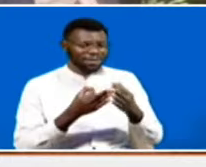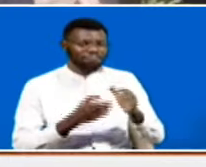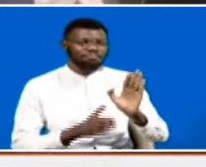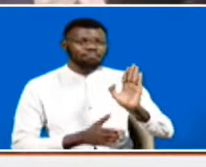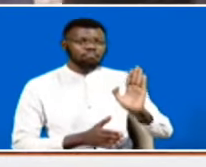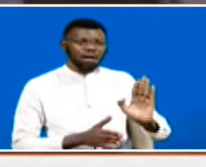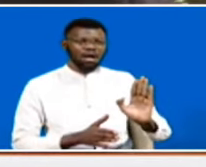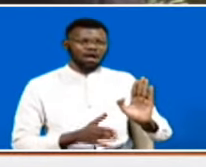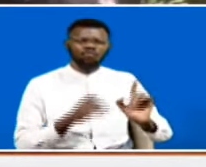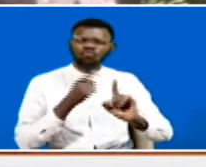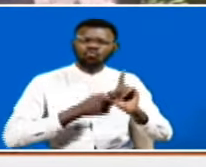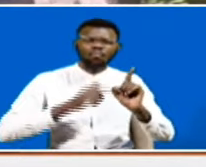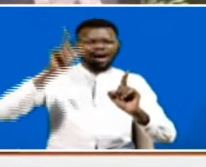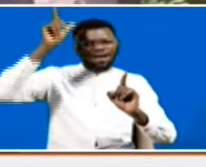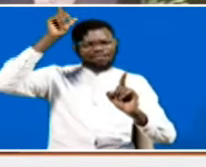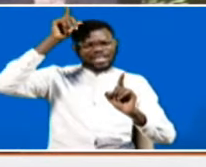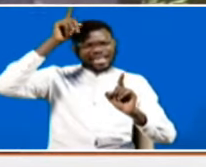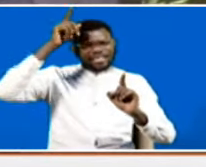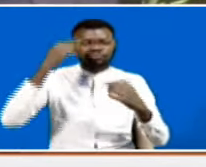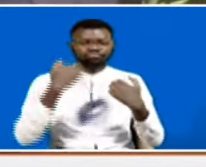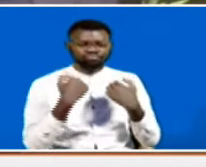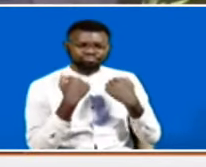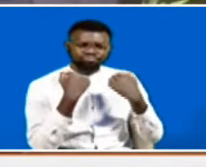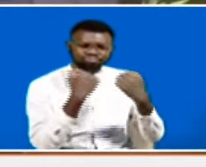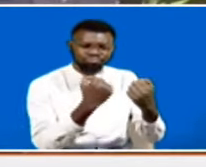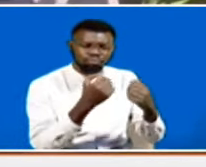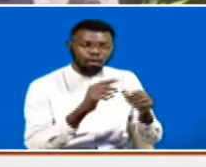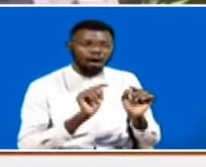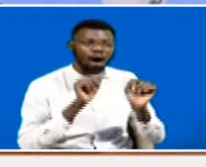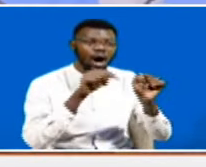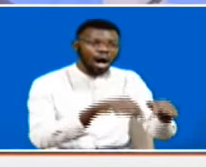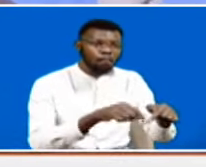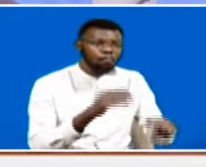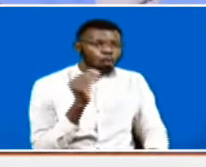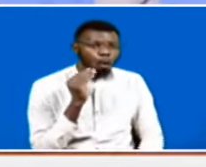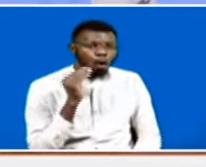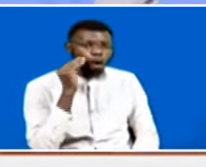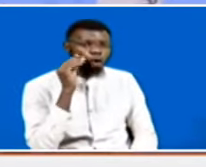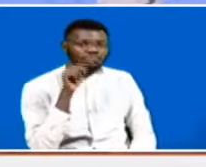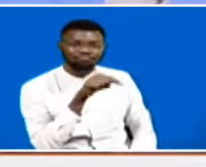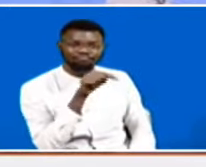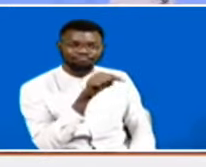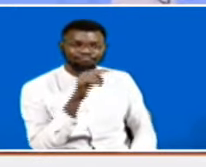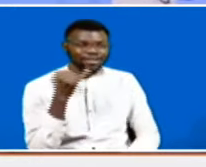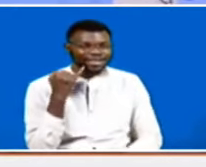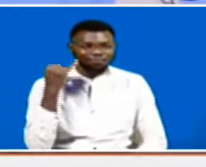from her home in Gatundu made an impromptu visit to this home in Nakuru.